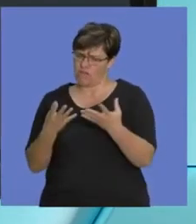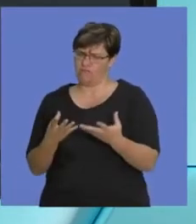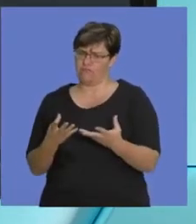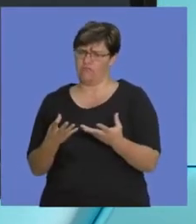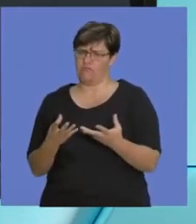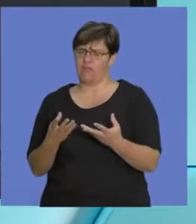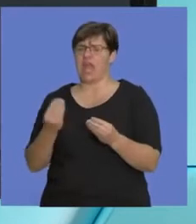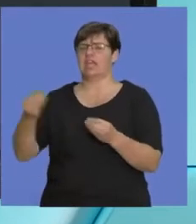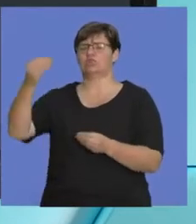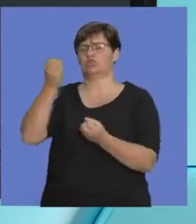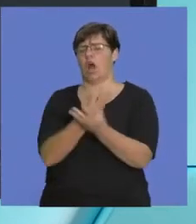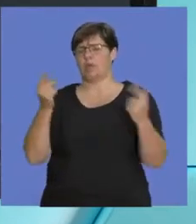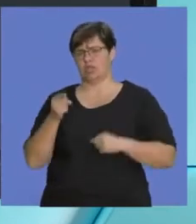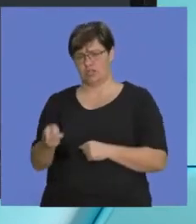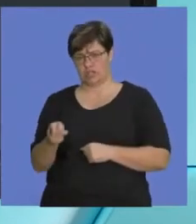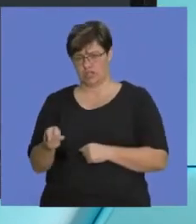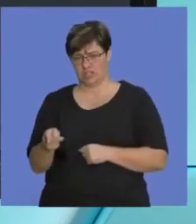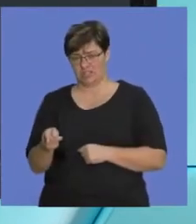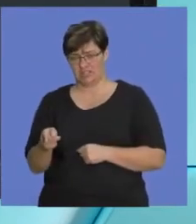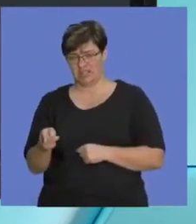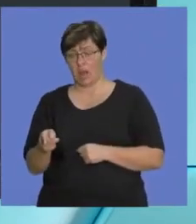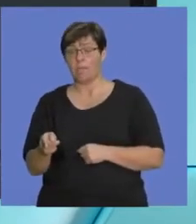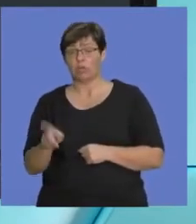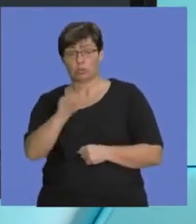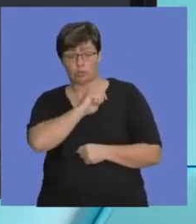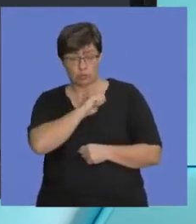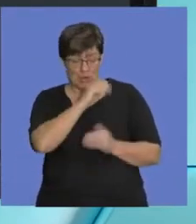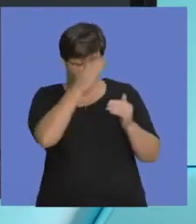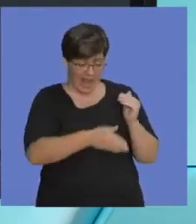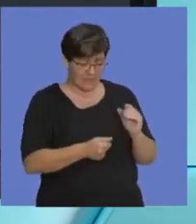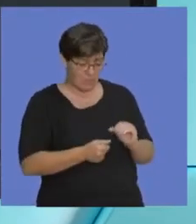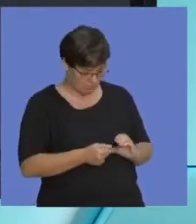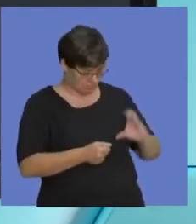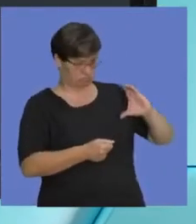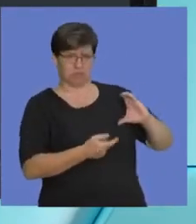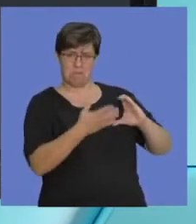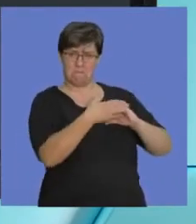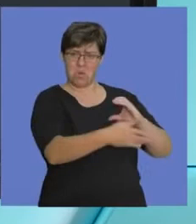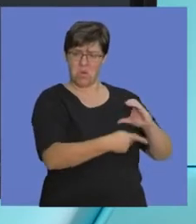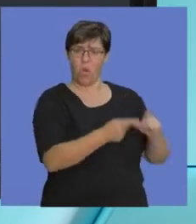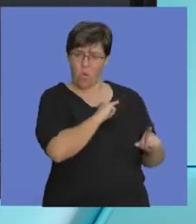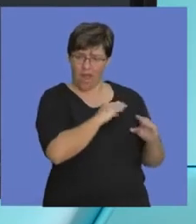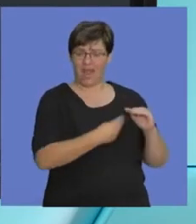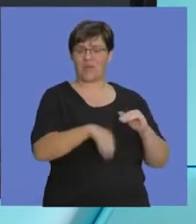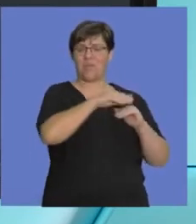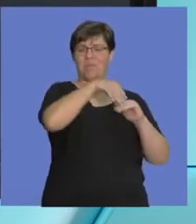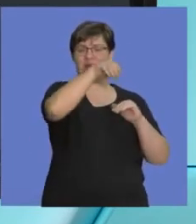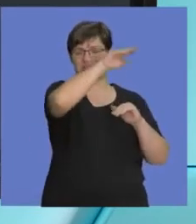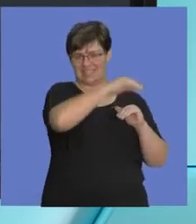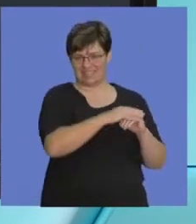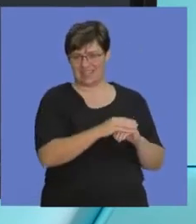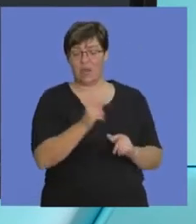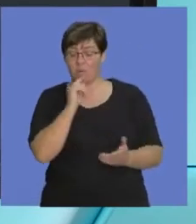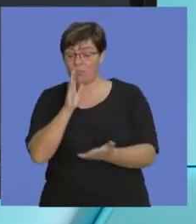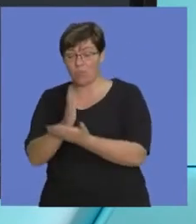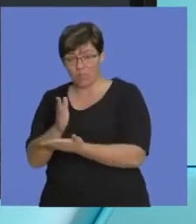whole year as the interest? And what did you actually get because of the compounding period? What